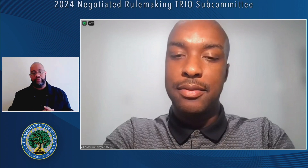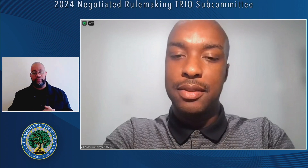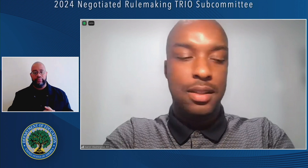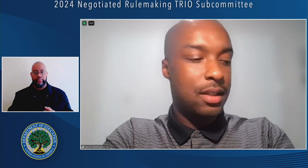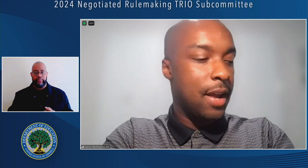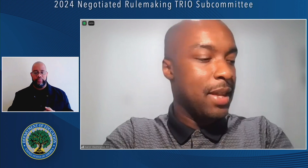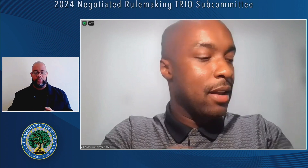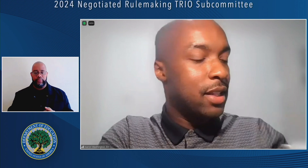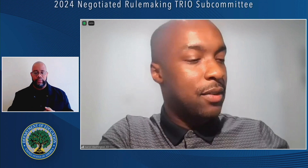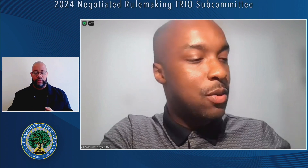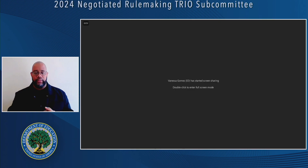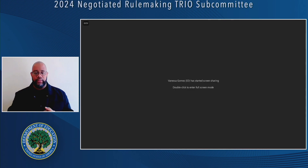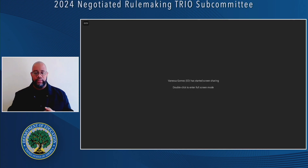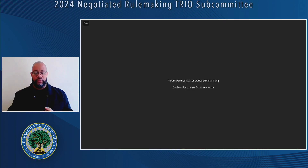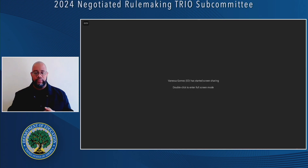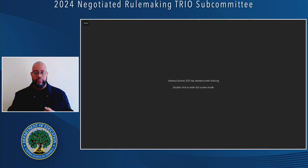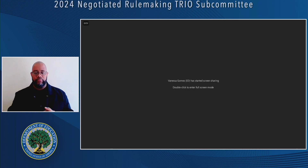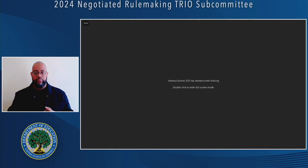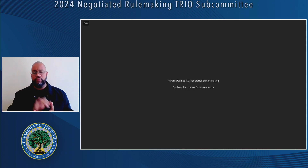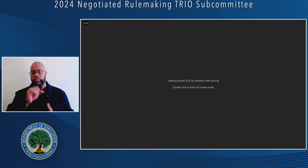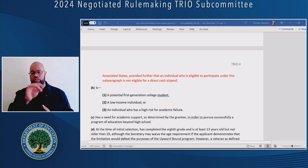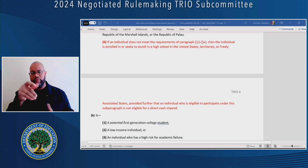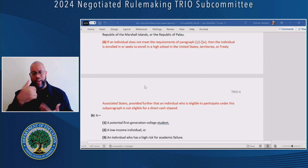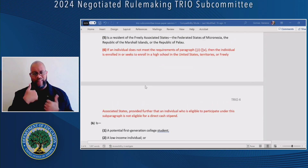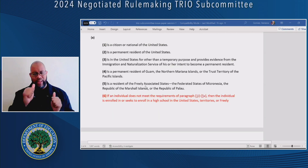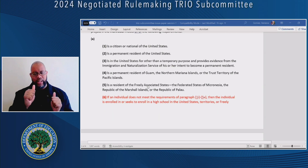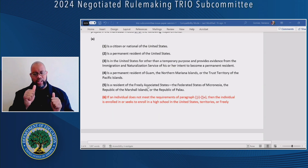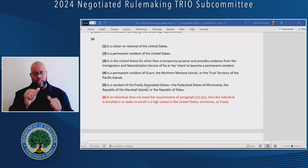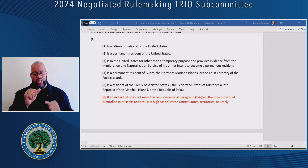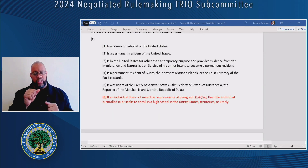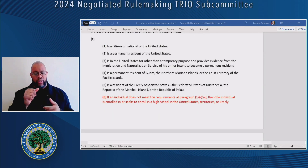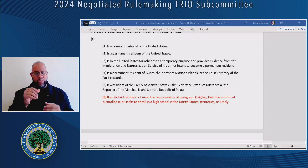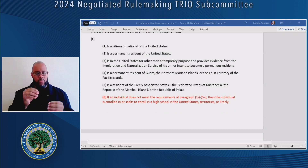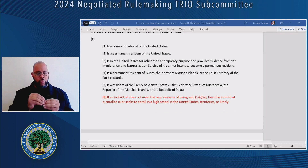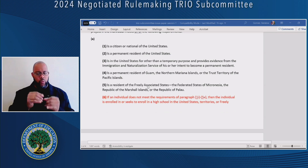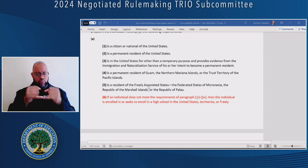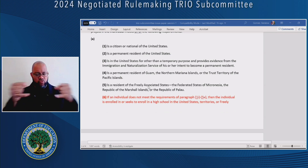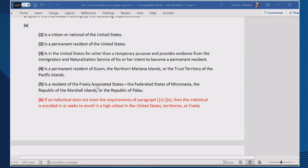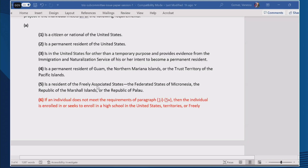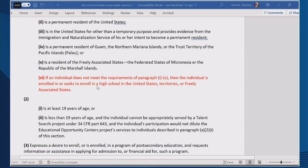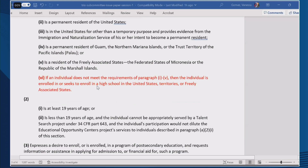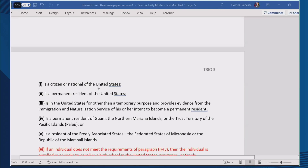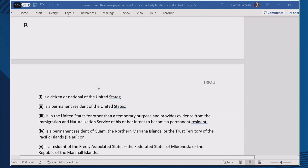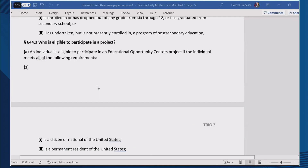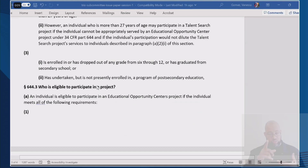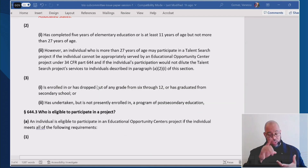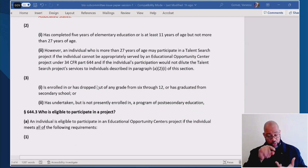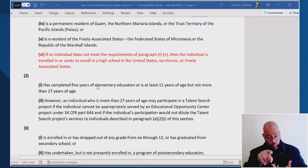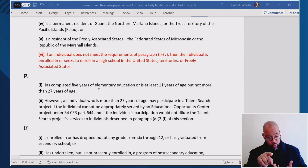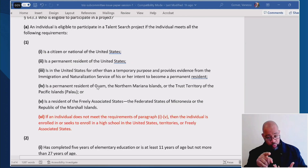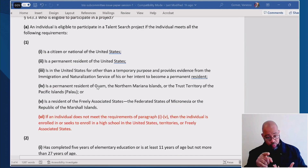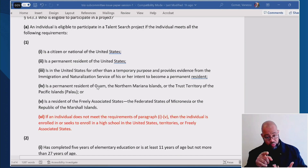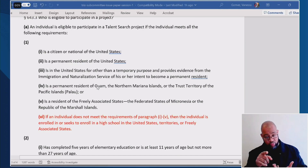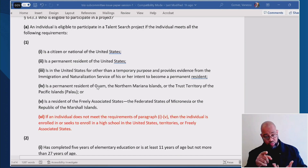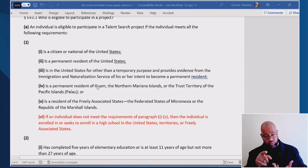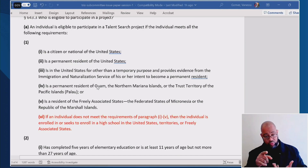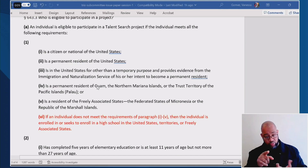capturing Jeff's comment. Now, Jeff, do you have any more parameters around that? Like, I know you said hold off now. Did you